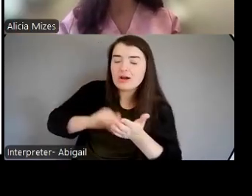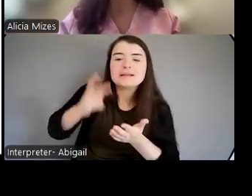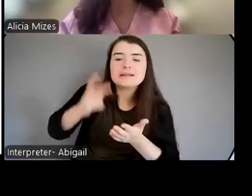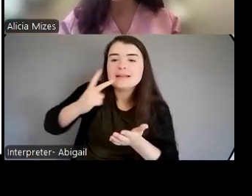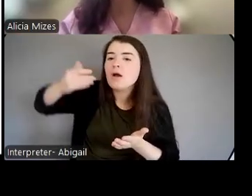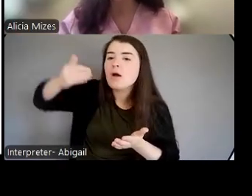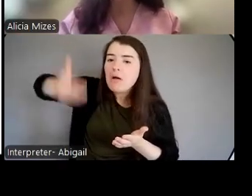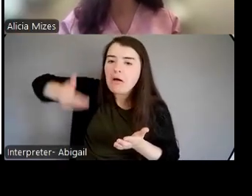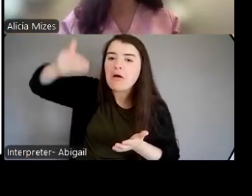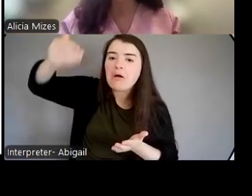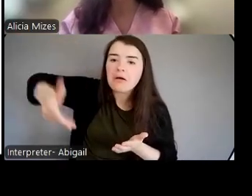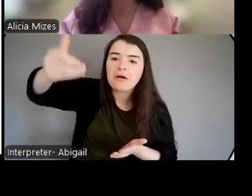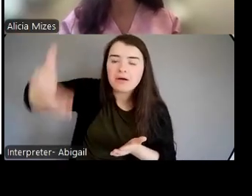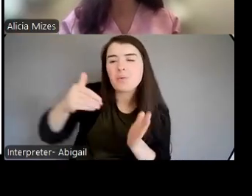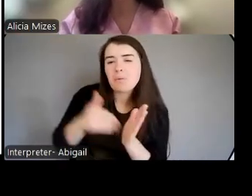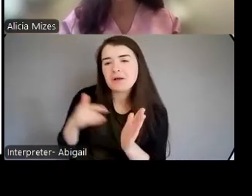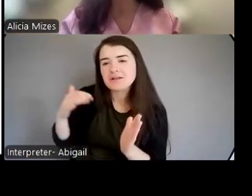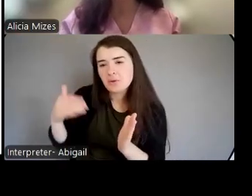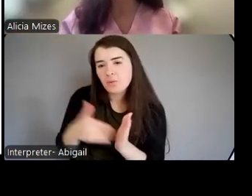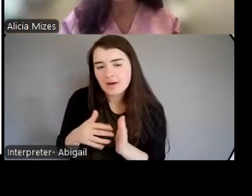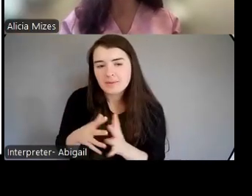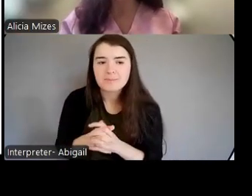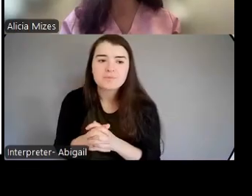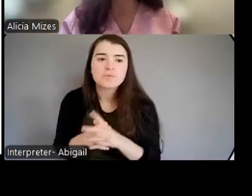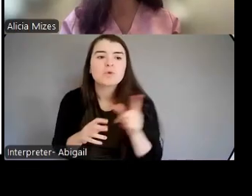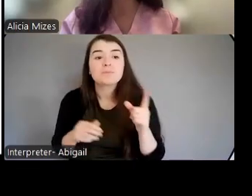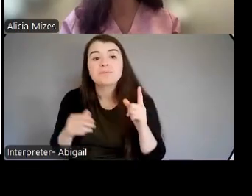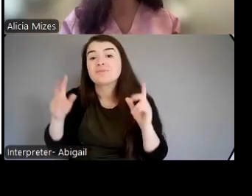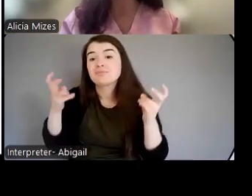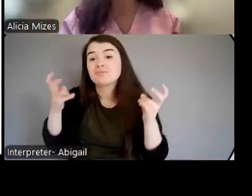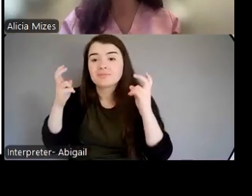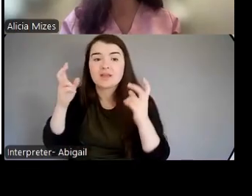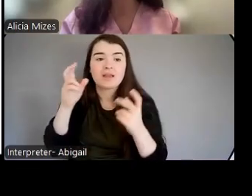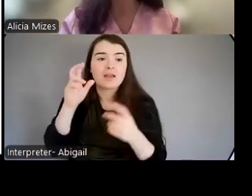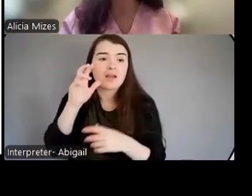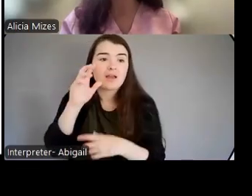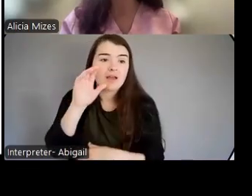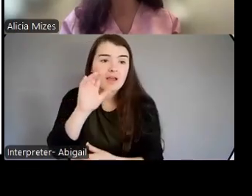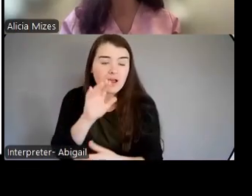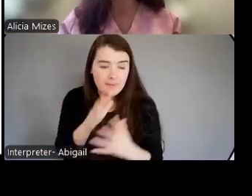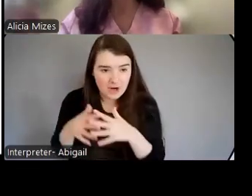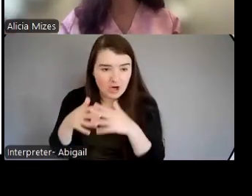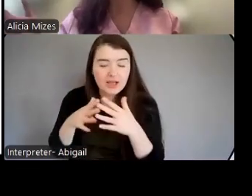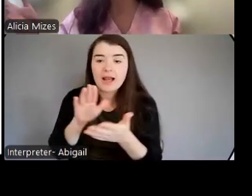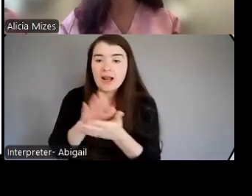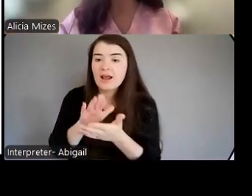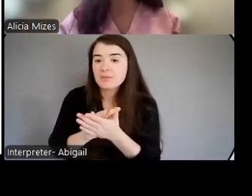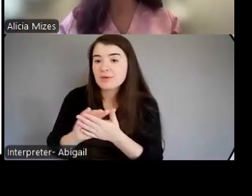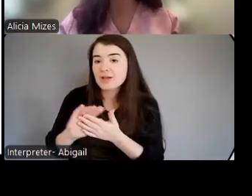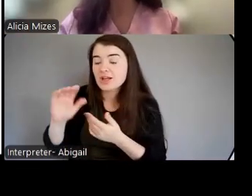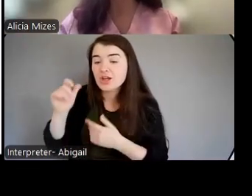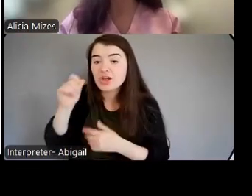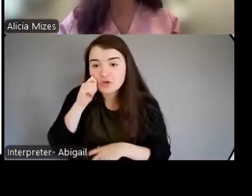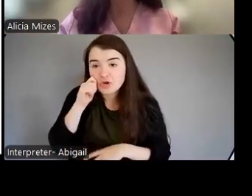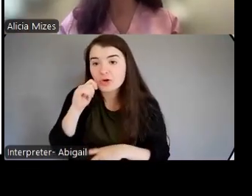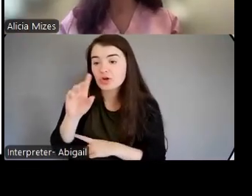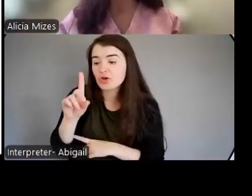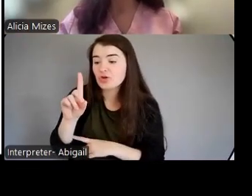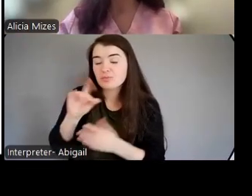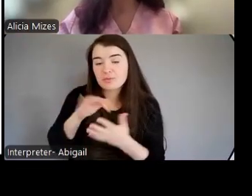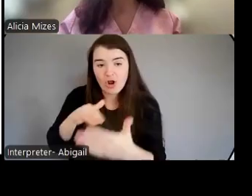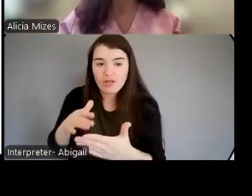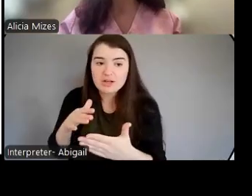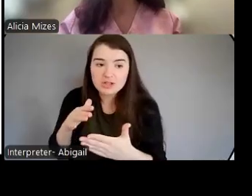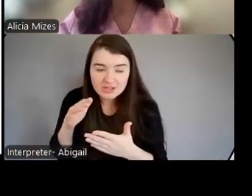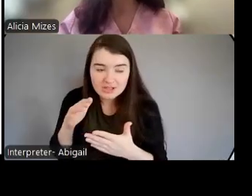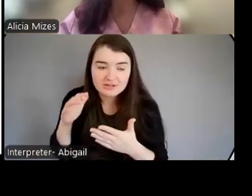the American Academy of Dermatology has a lot of great resources, both for providers and for patients and general people in the community.